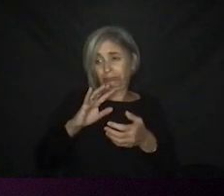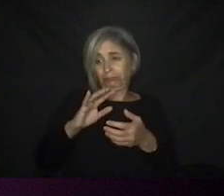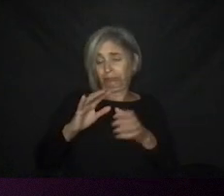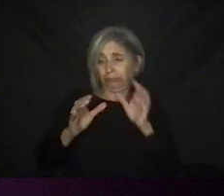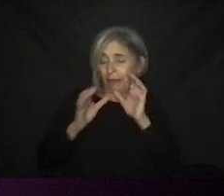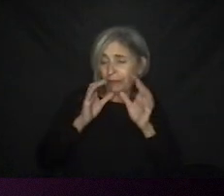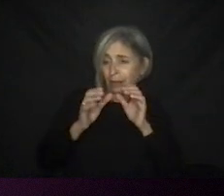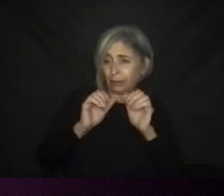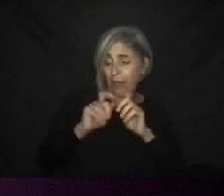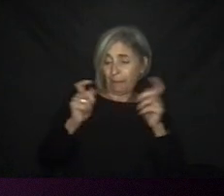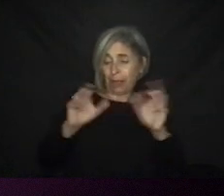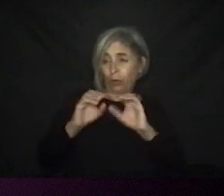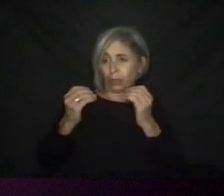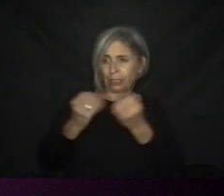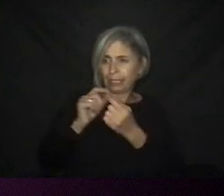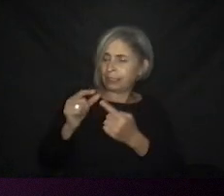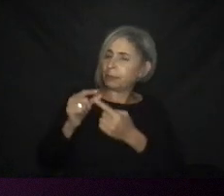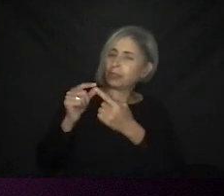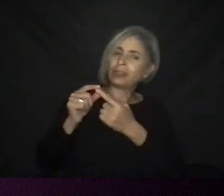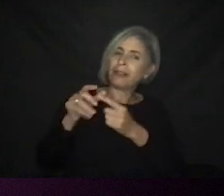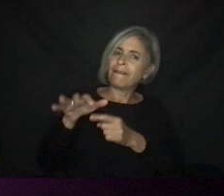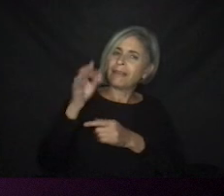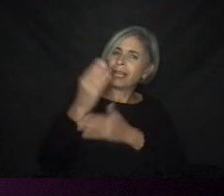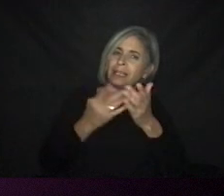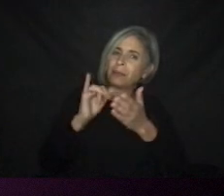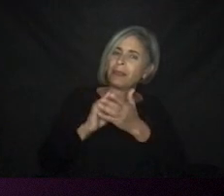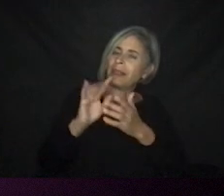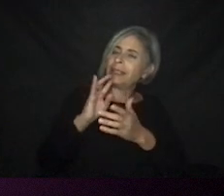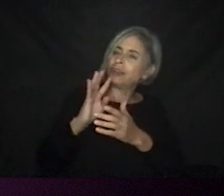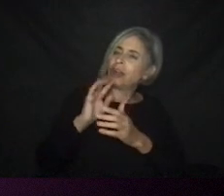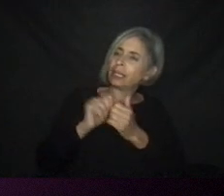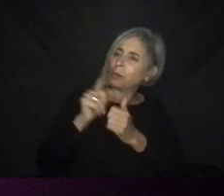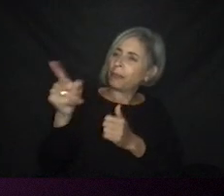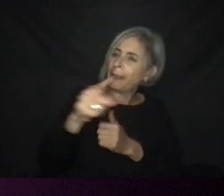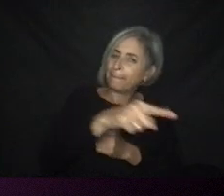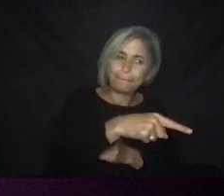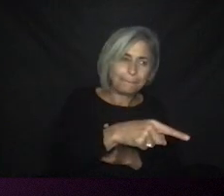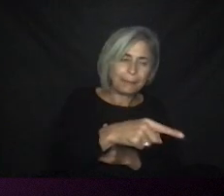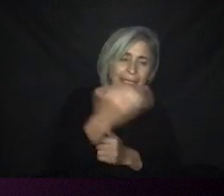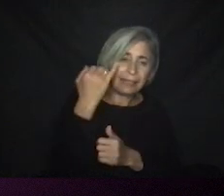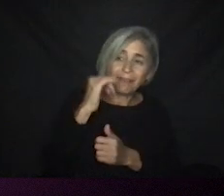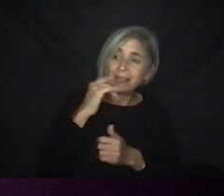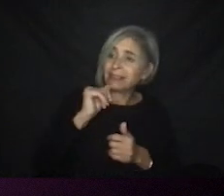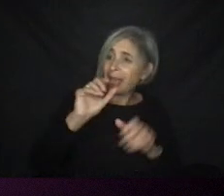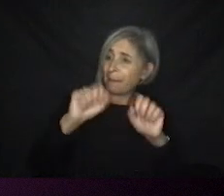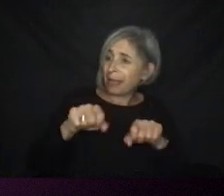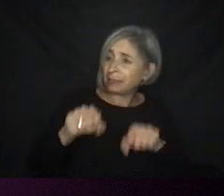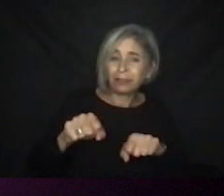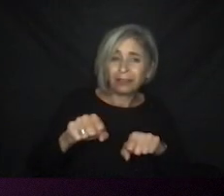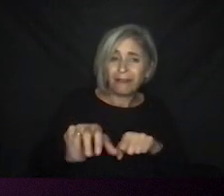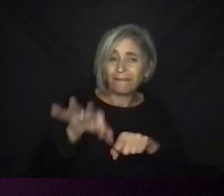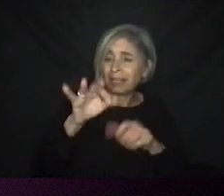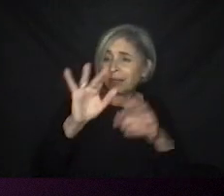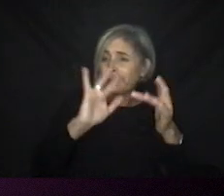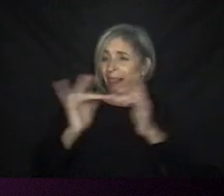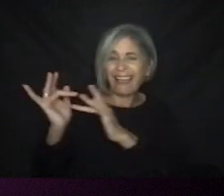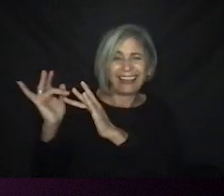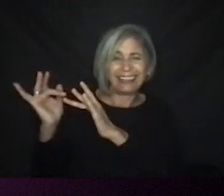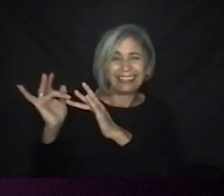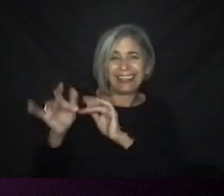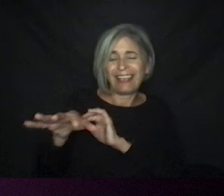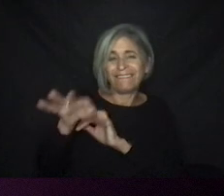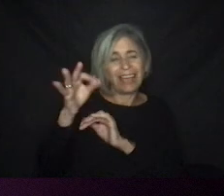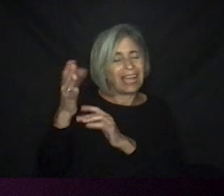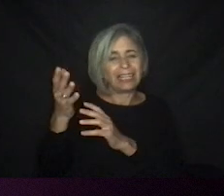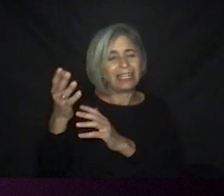bigger organization especially, find someone that is talking to them. And if that's not possible, find them online. Find